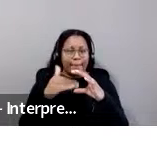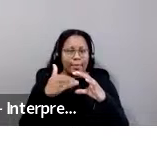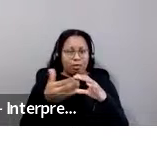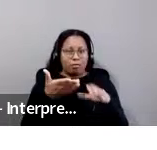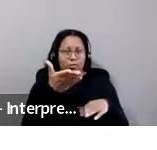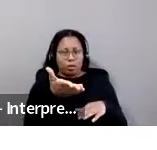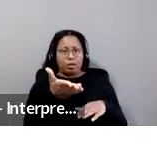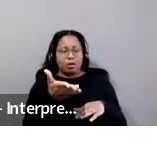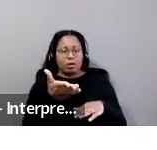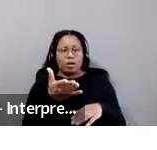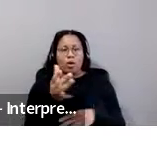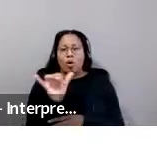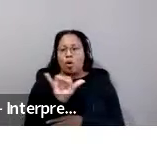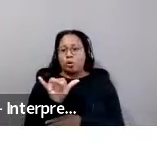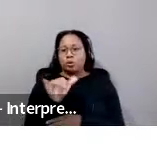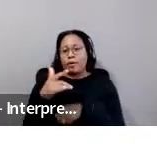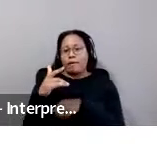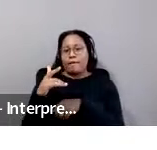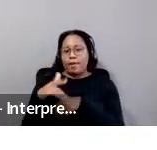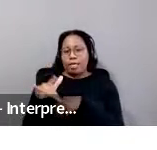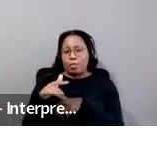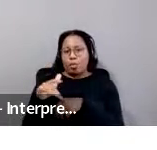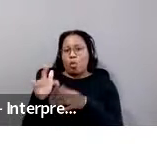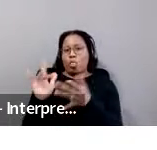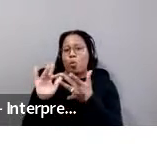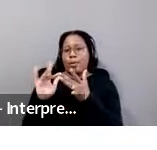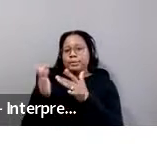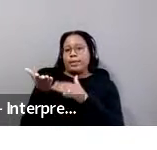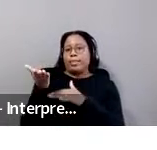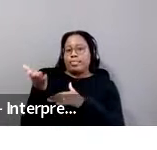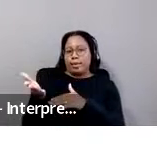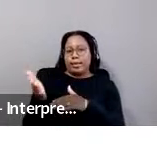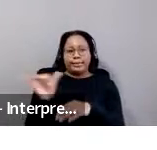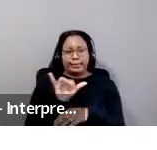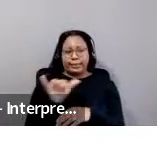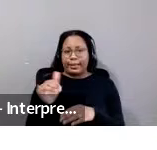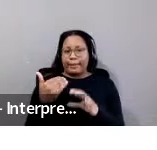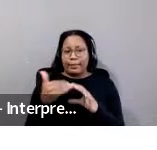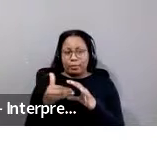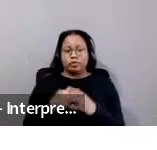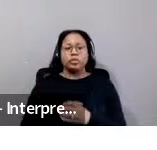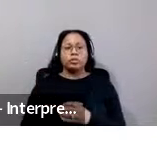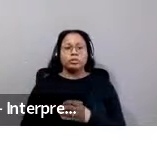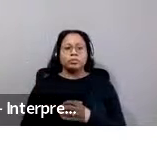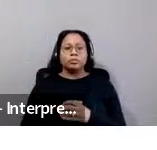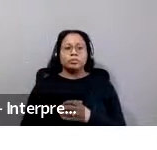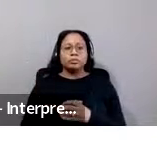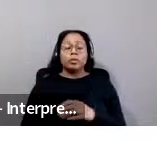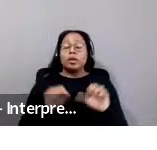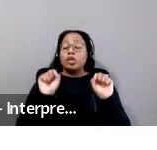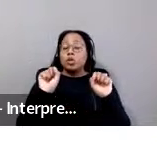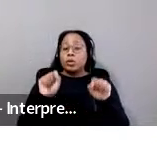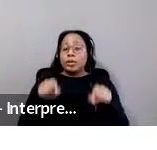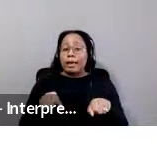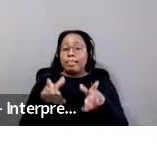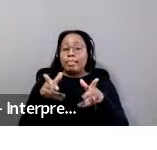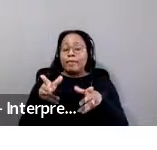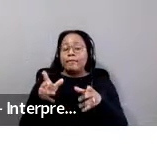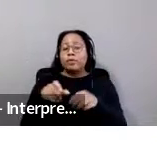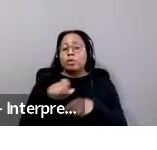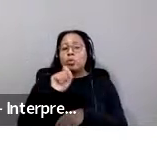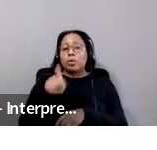website. You can also leave a question directly through the website. We ask that you leave those comments by March 20th.